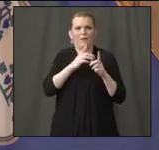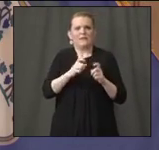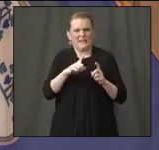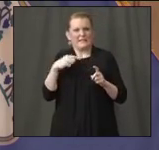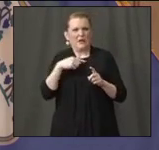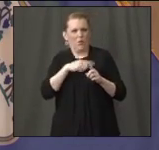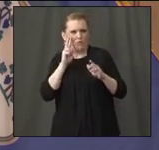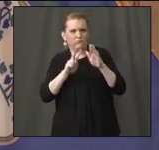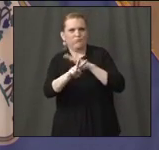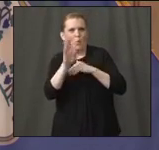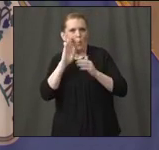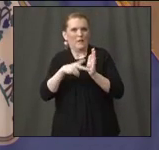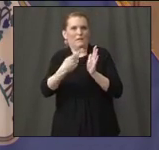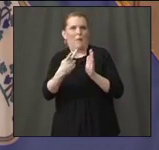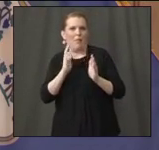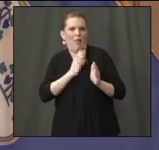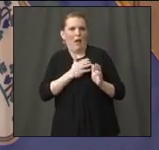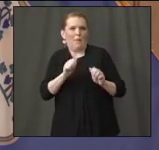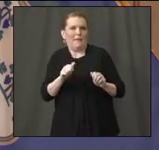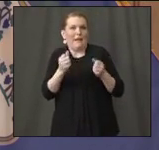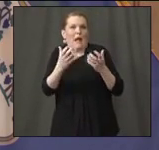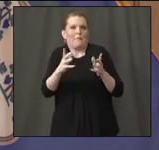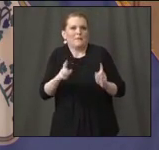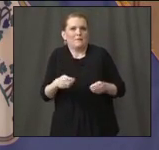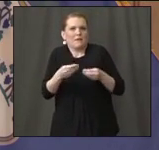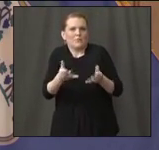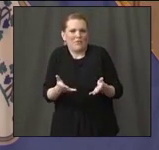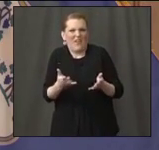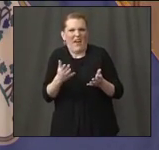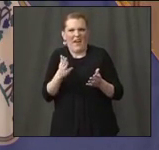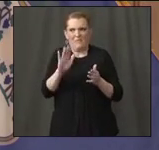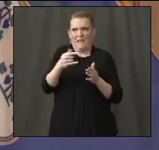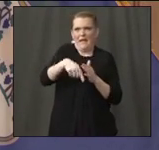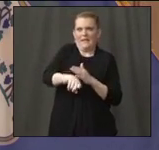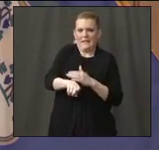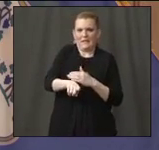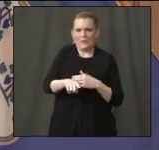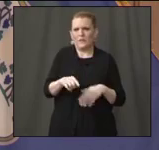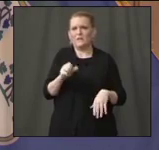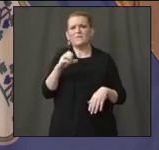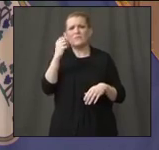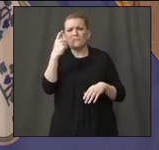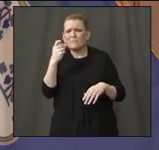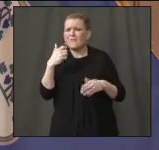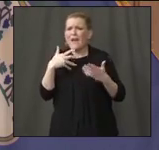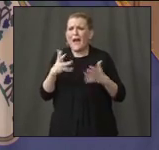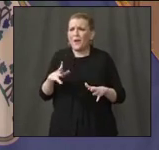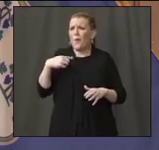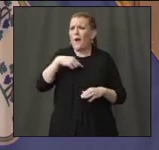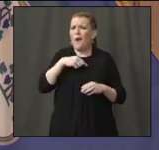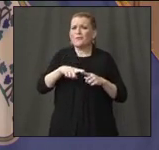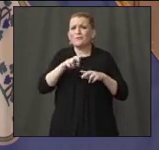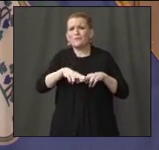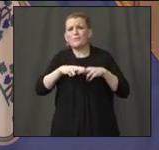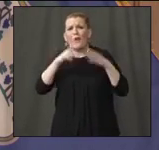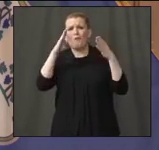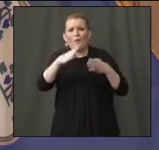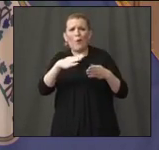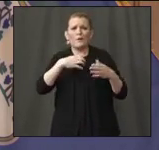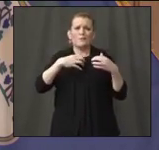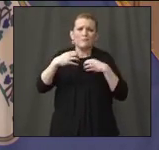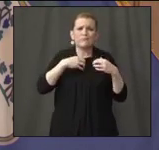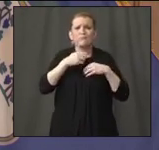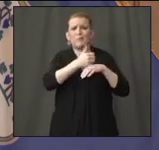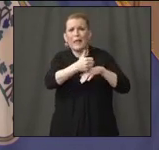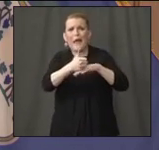So anything I can do where I don't have to sit around blaming it on the Chinese or the national stockpile, we can take control. That's what we're trying to